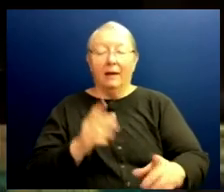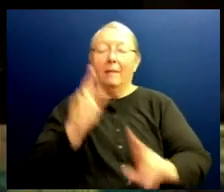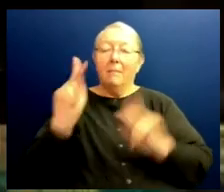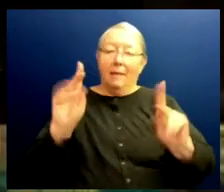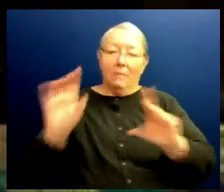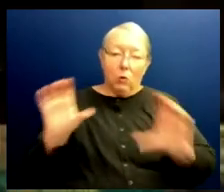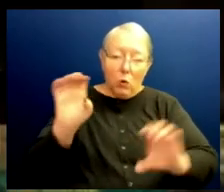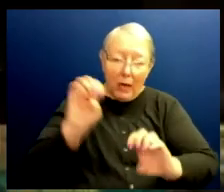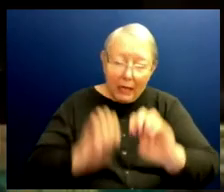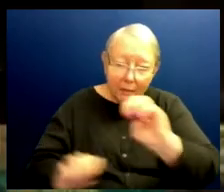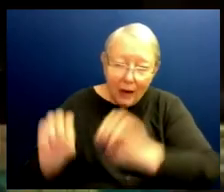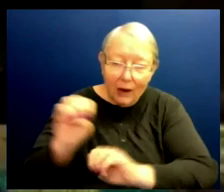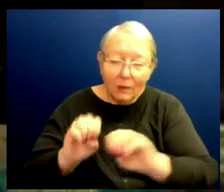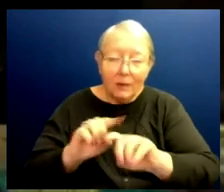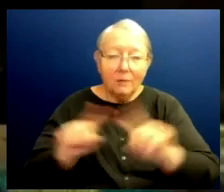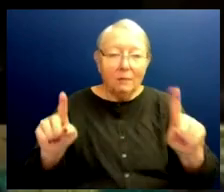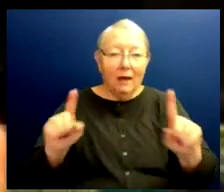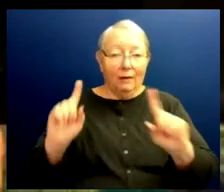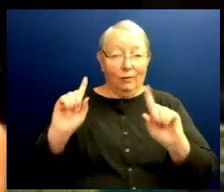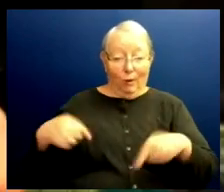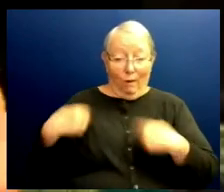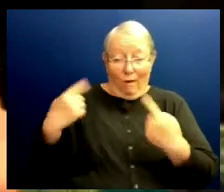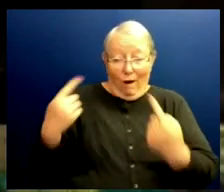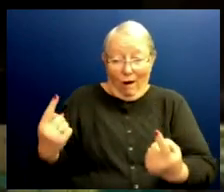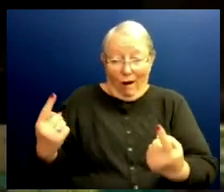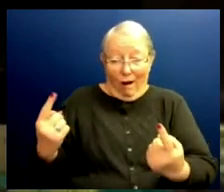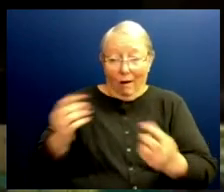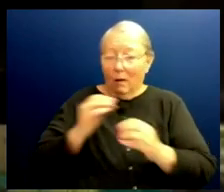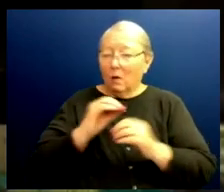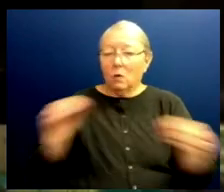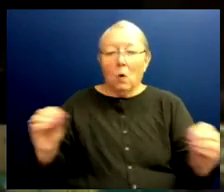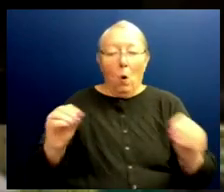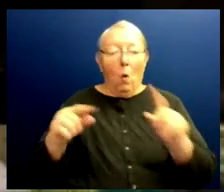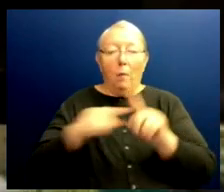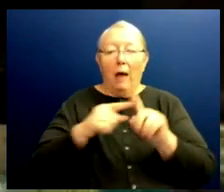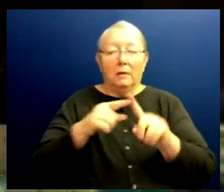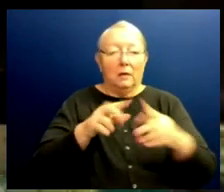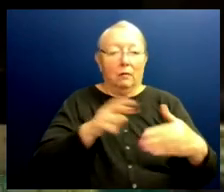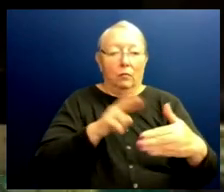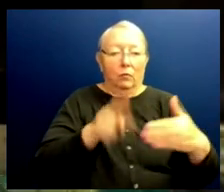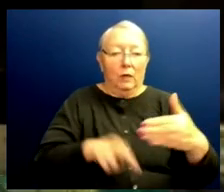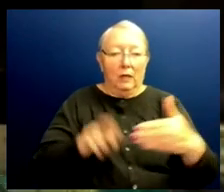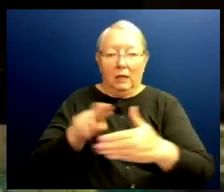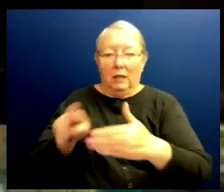far, no positive results, but it may well be in another decade or so that we will be able to